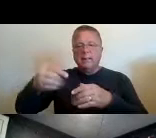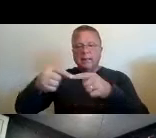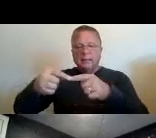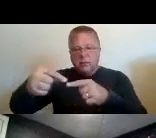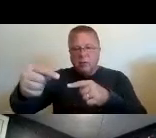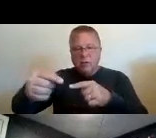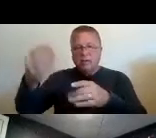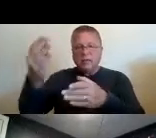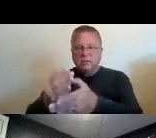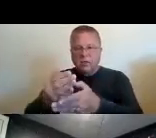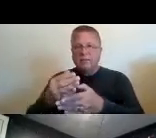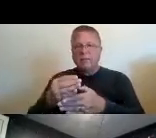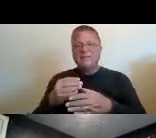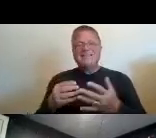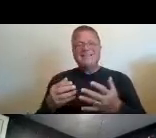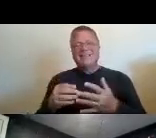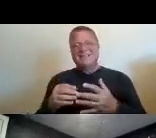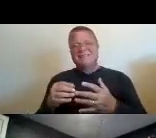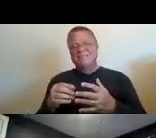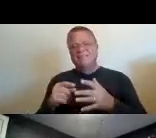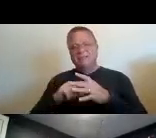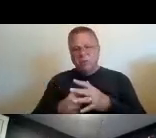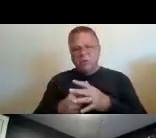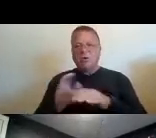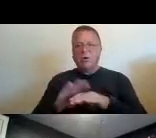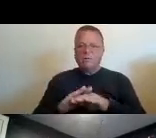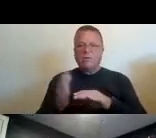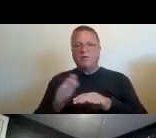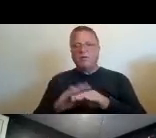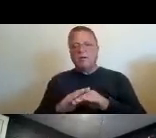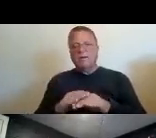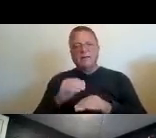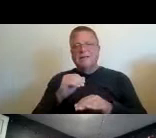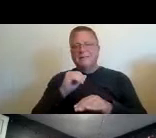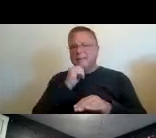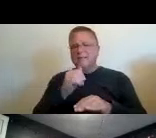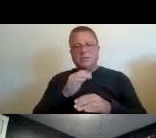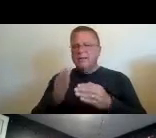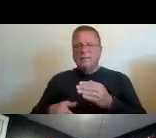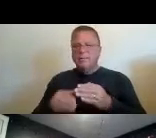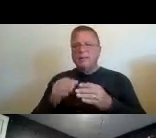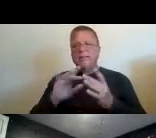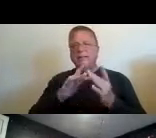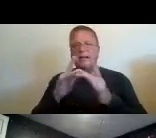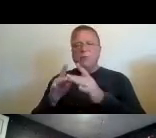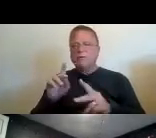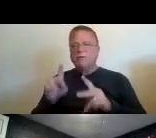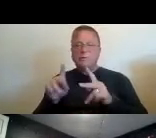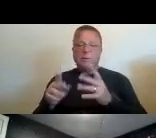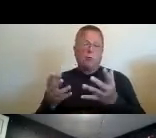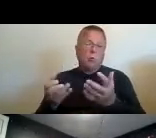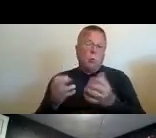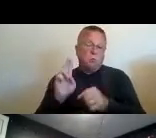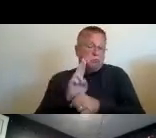This is, not only does it not create a complete network for people who choose to